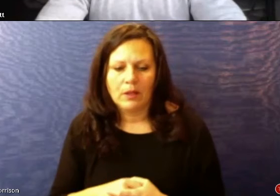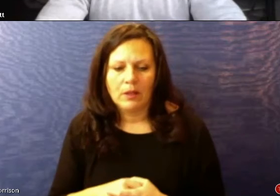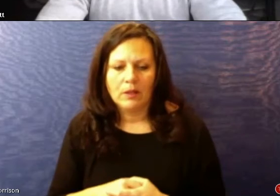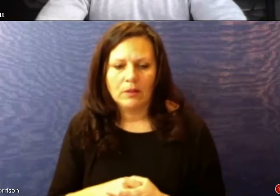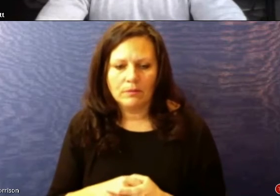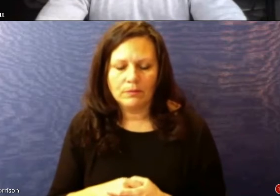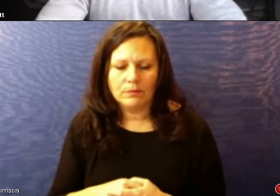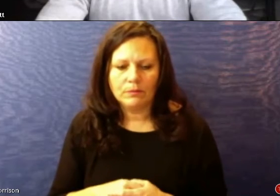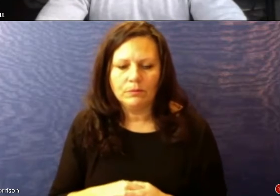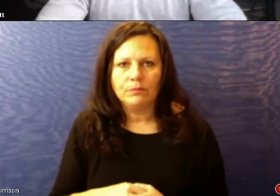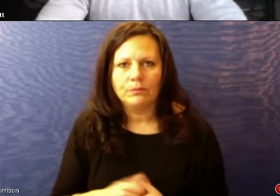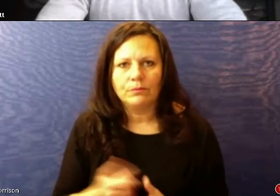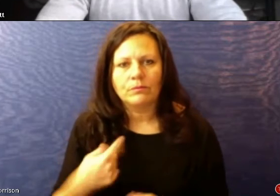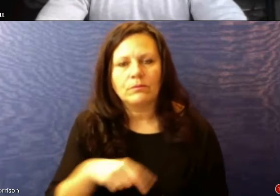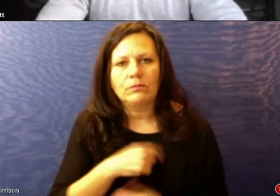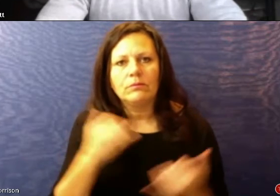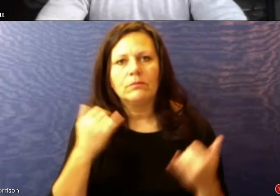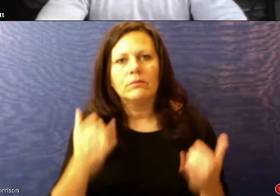in the process